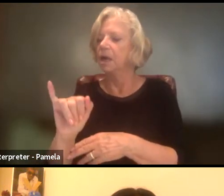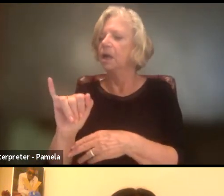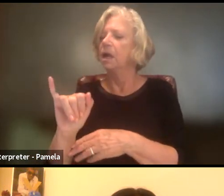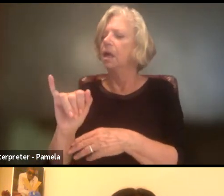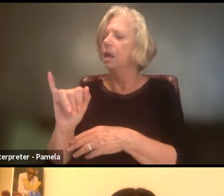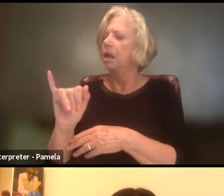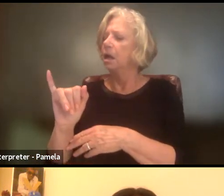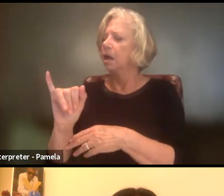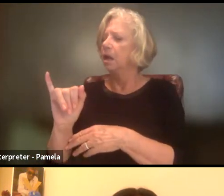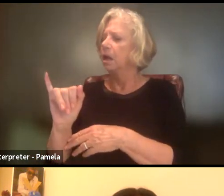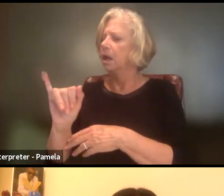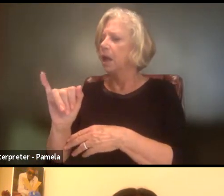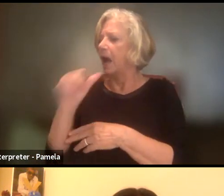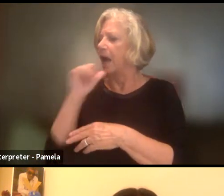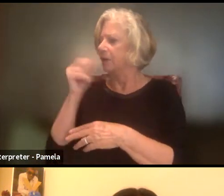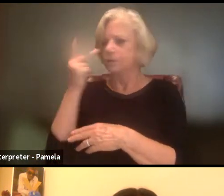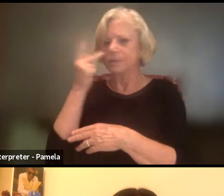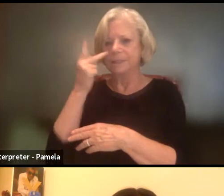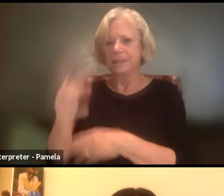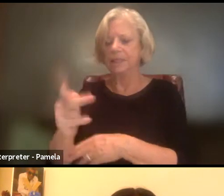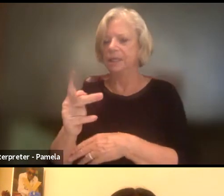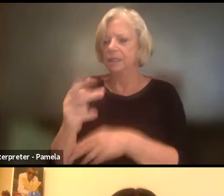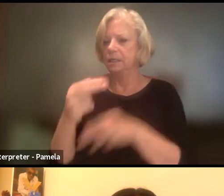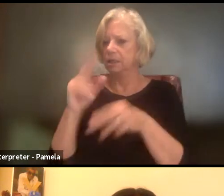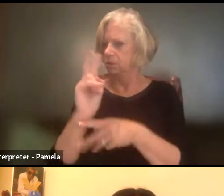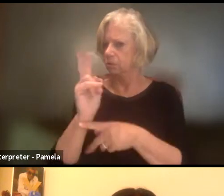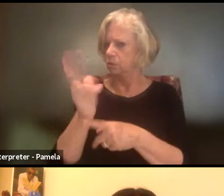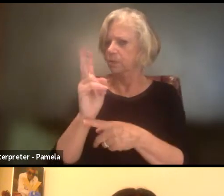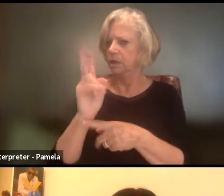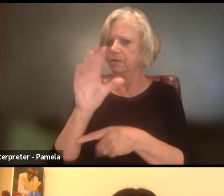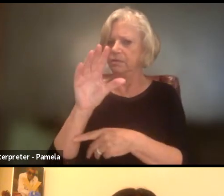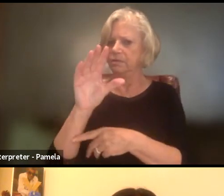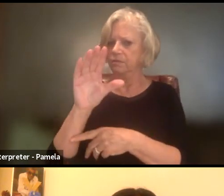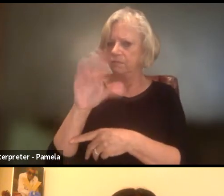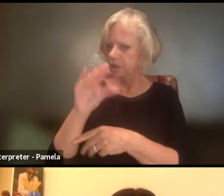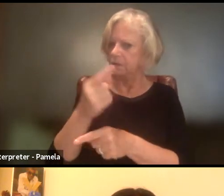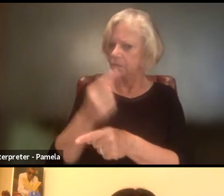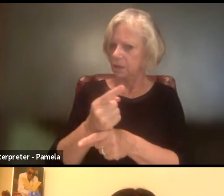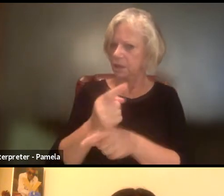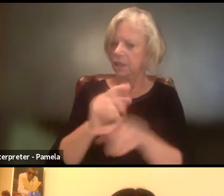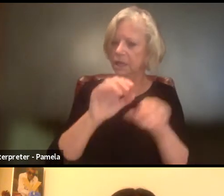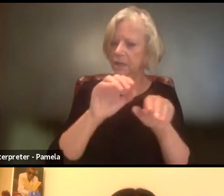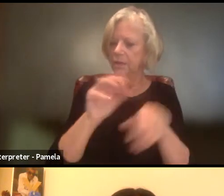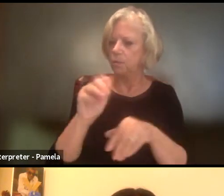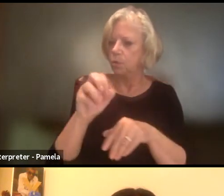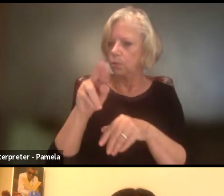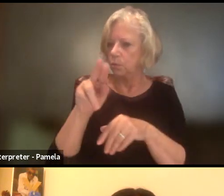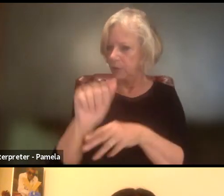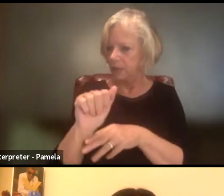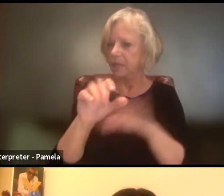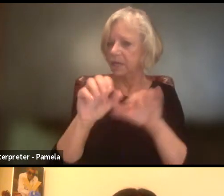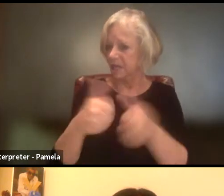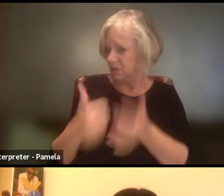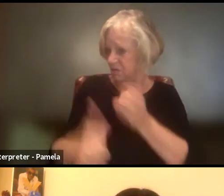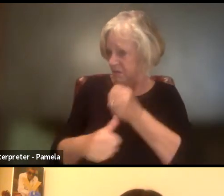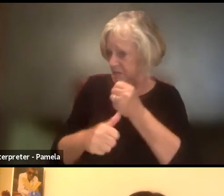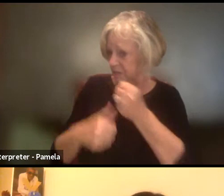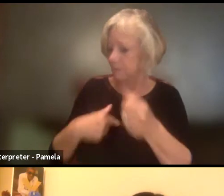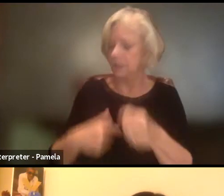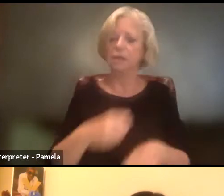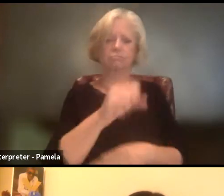So Maria, can we assist in some way? Yeah, we will cue